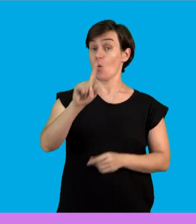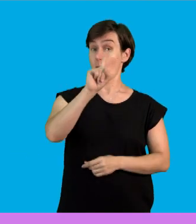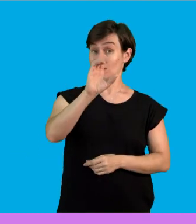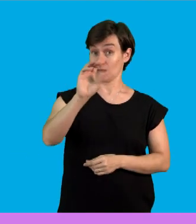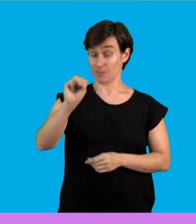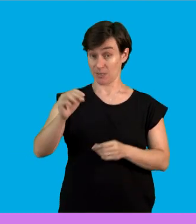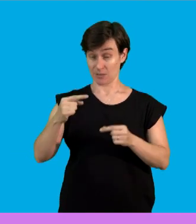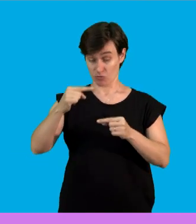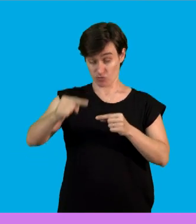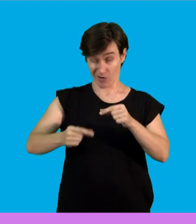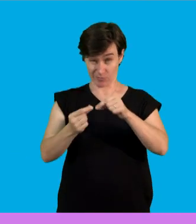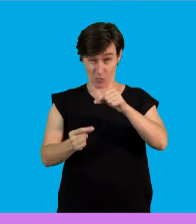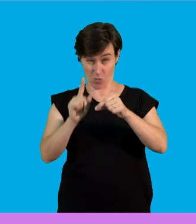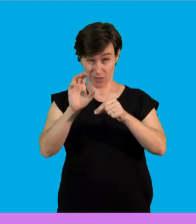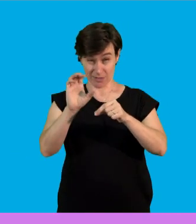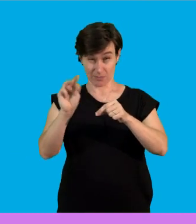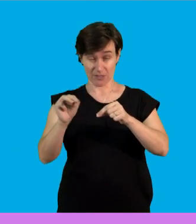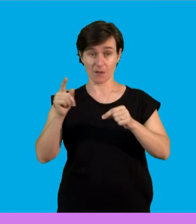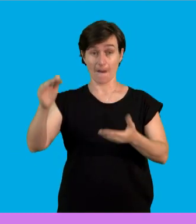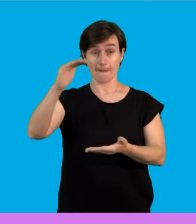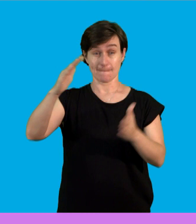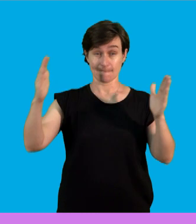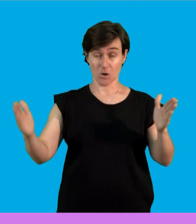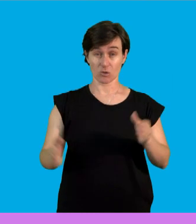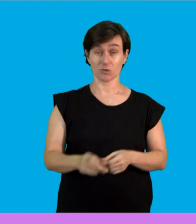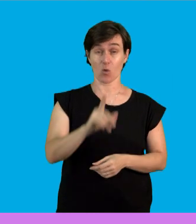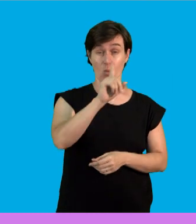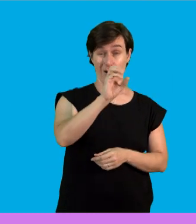150 millimeters wide and